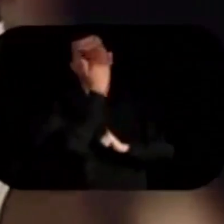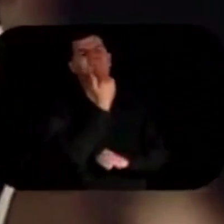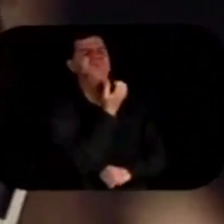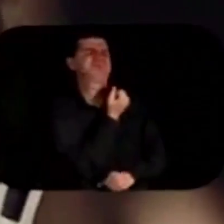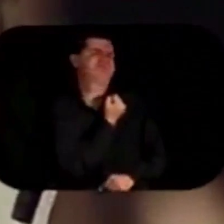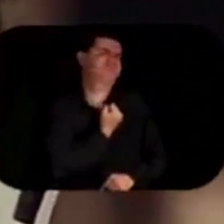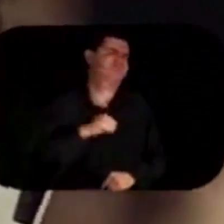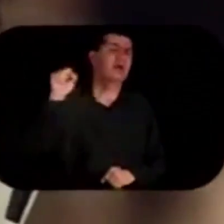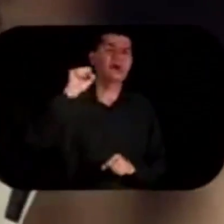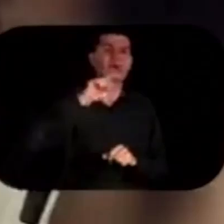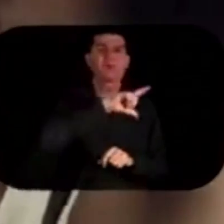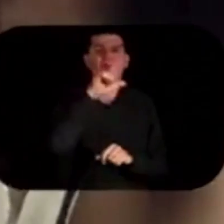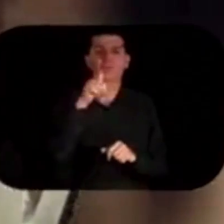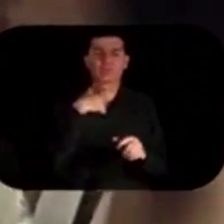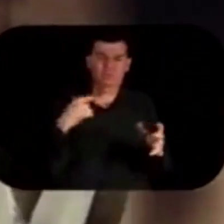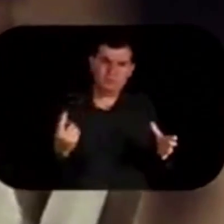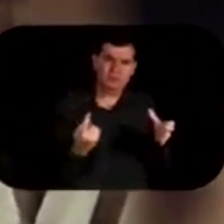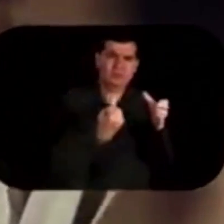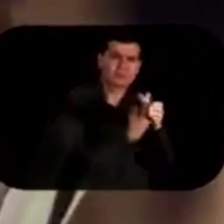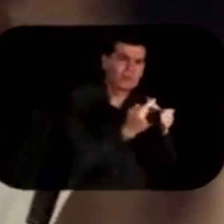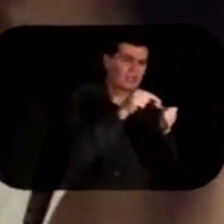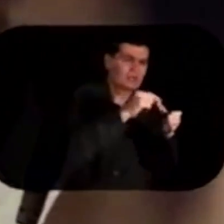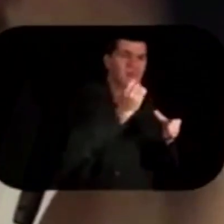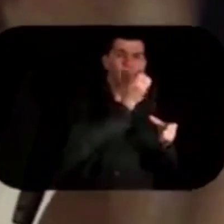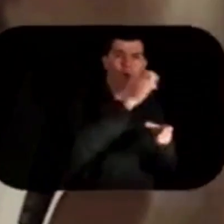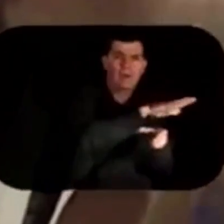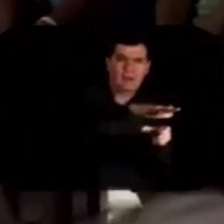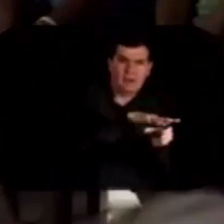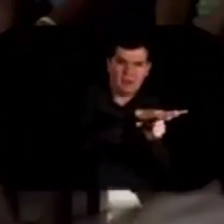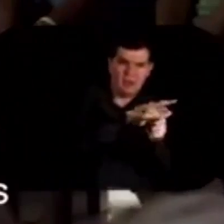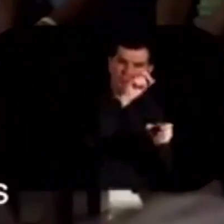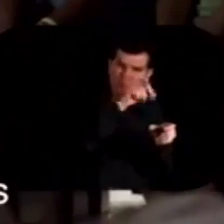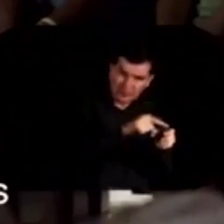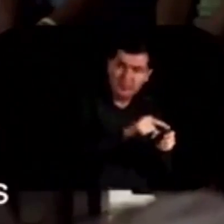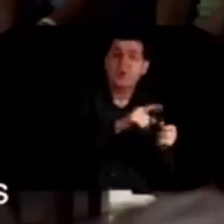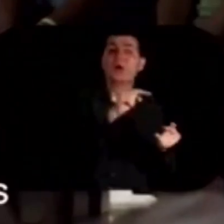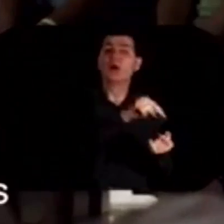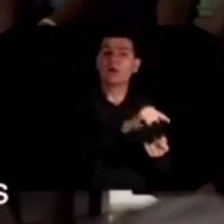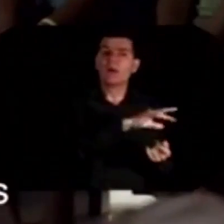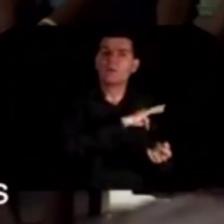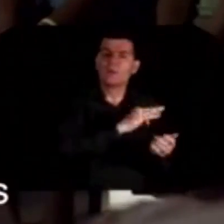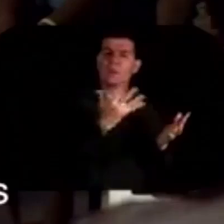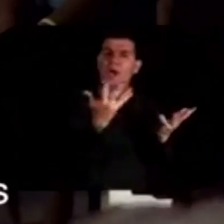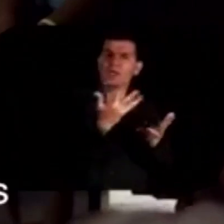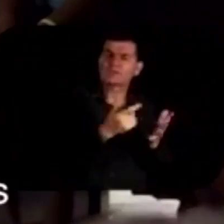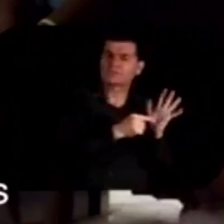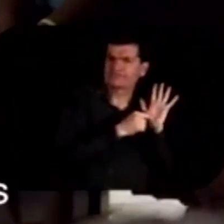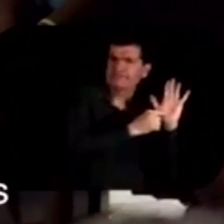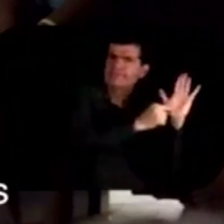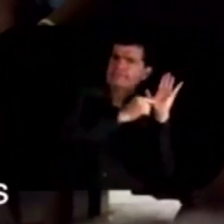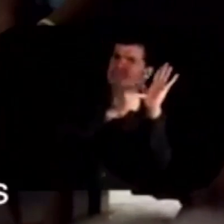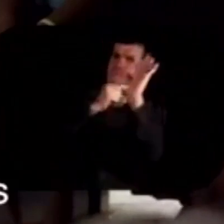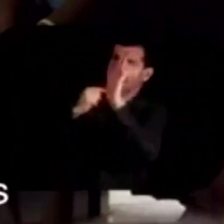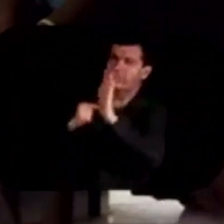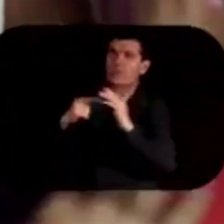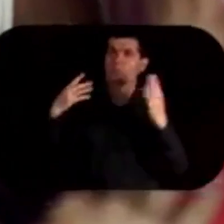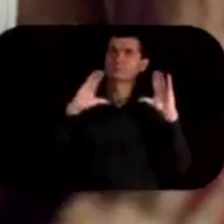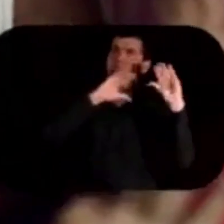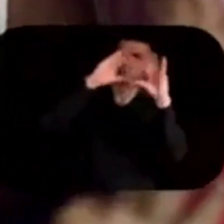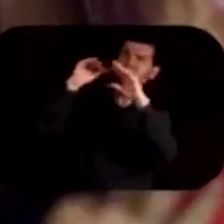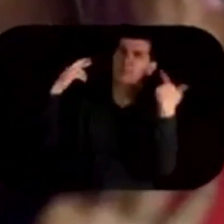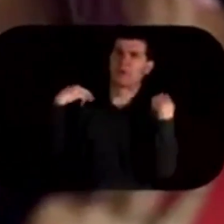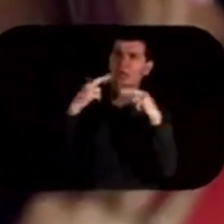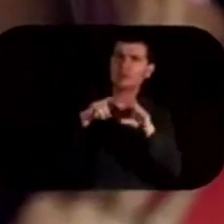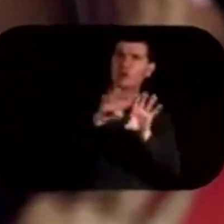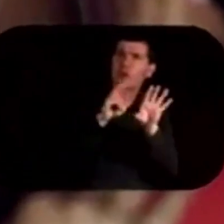was starting to develop his abilities. He was included in the local school, and in there, he was able to